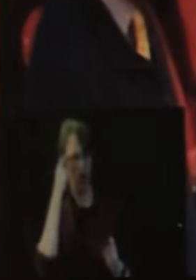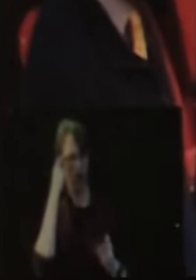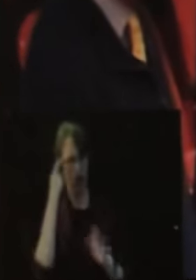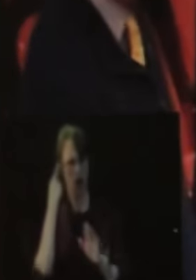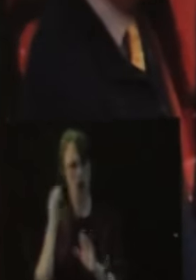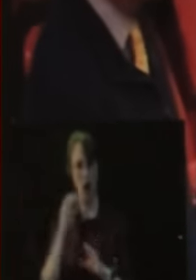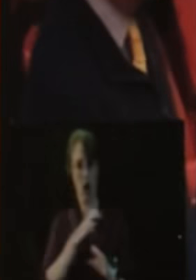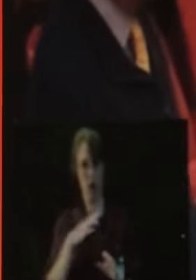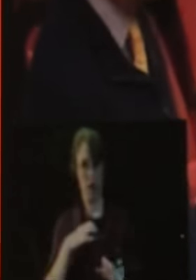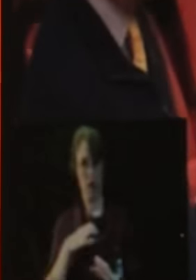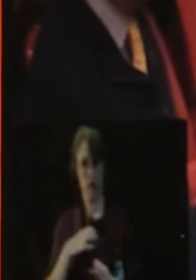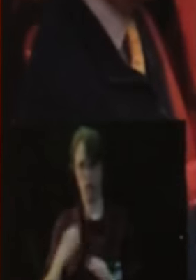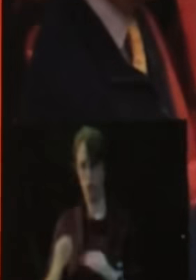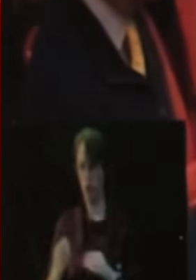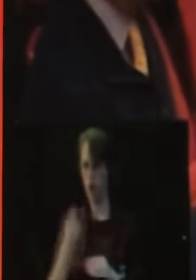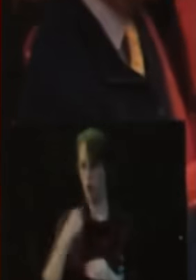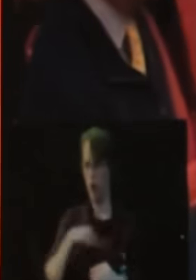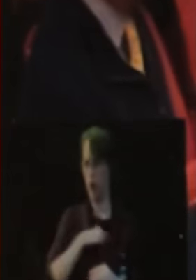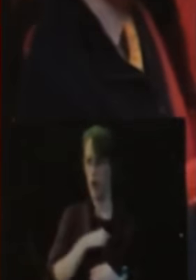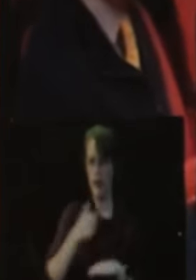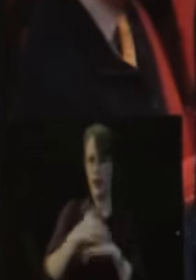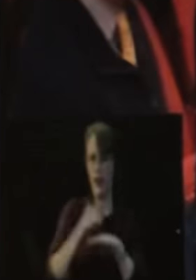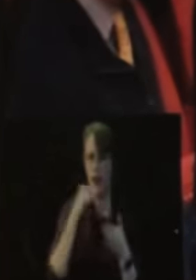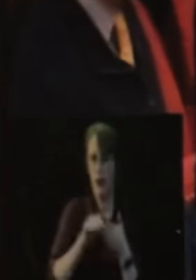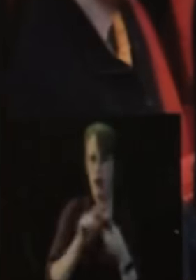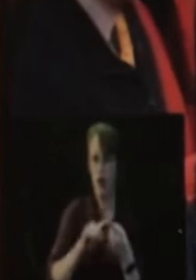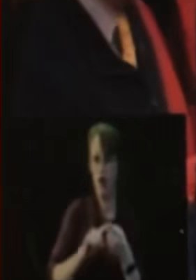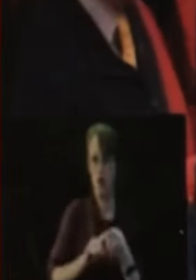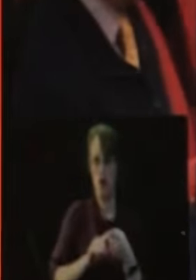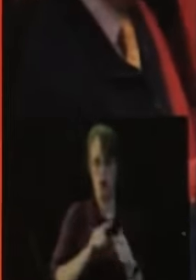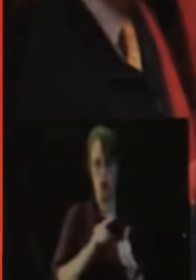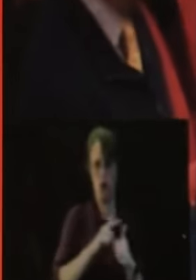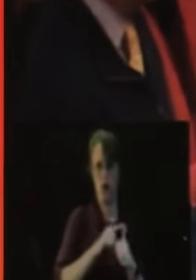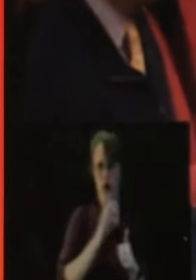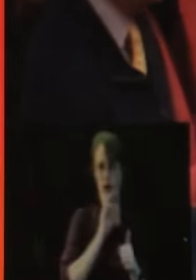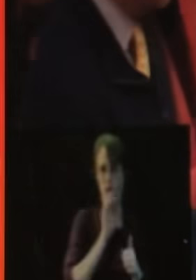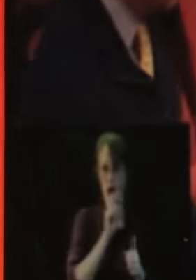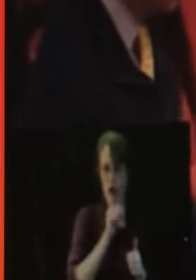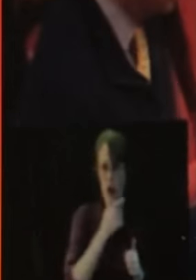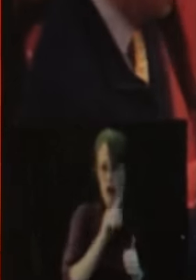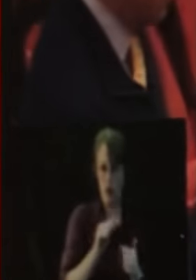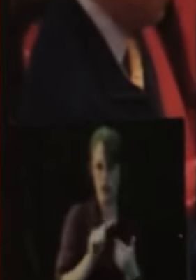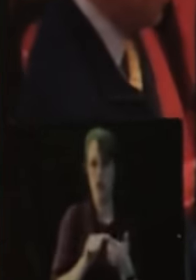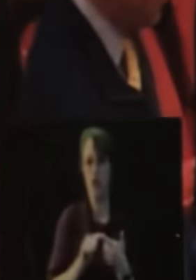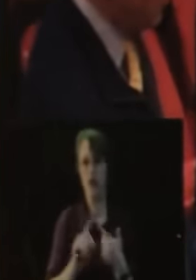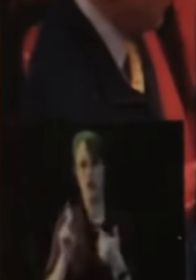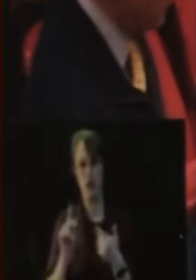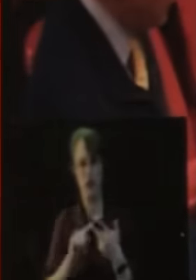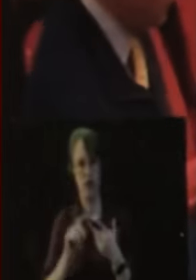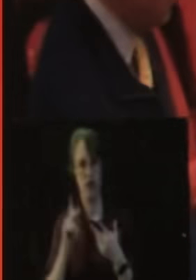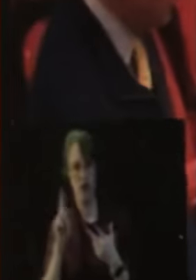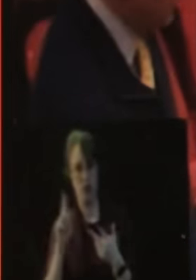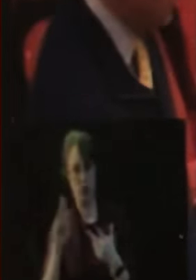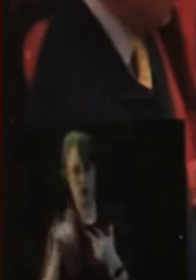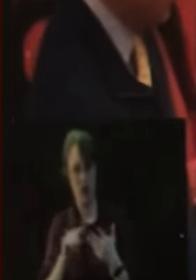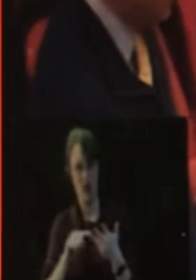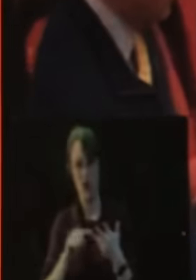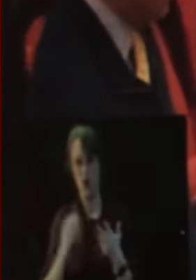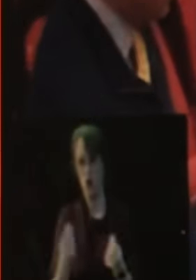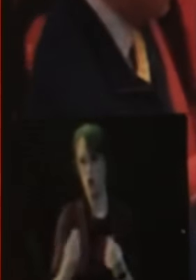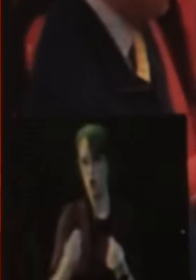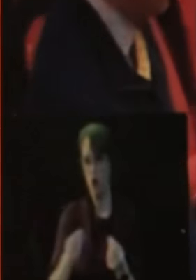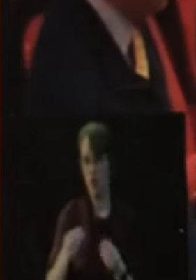commission to send the letter to City of Knoxville, Town of Farragut, along with KUB, Hallsdale Powell, Soil Conservation District, and the